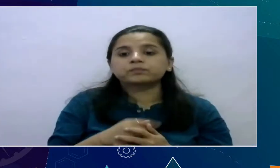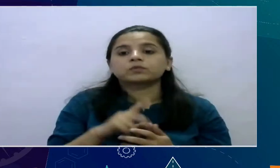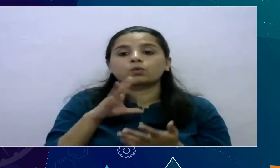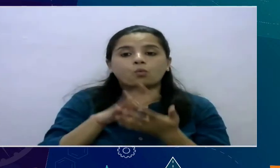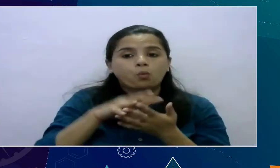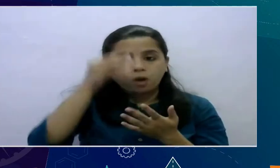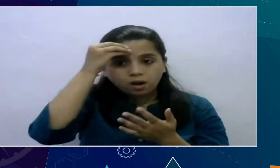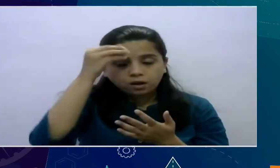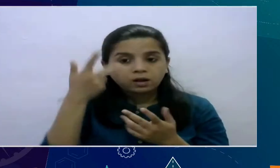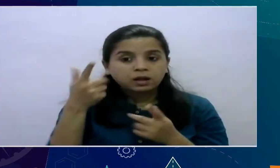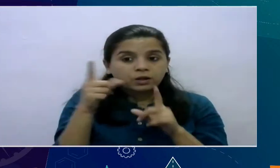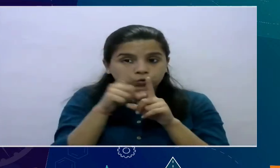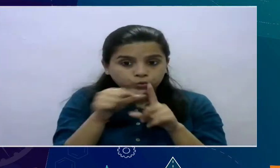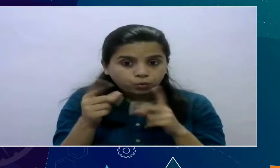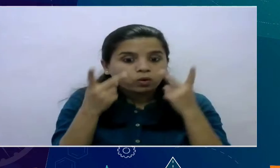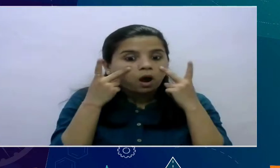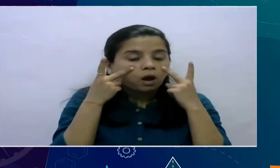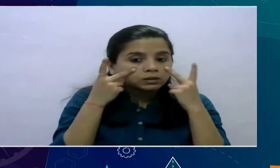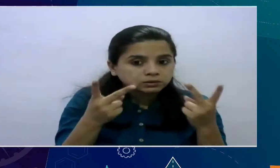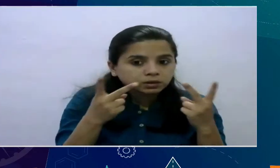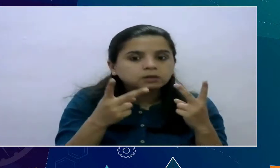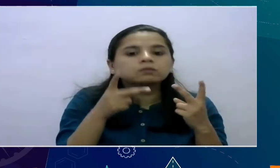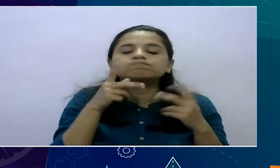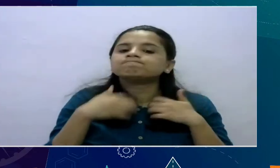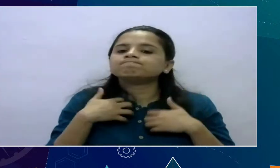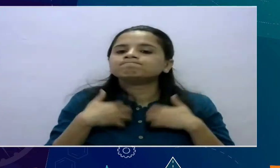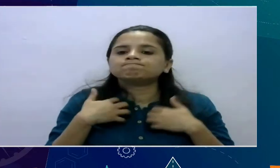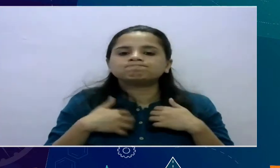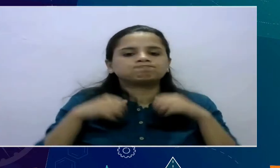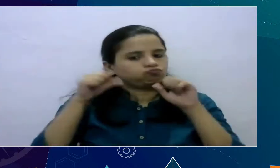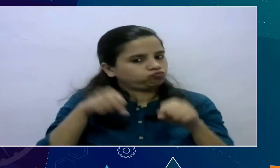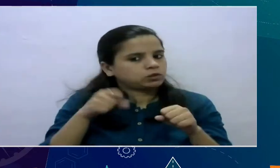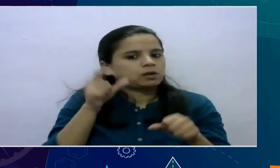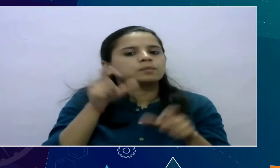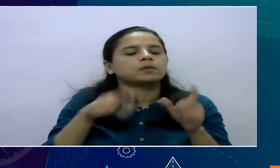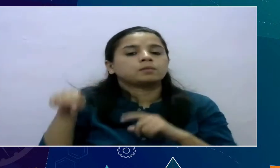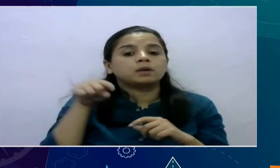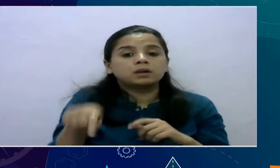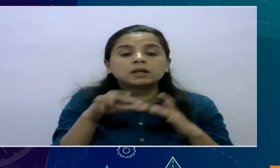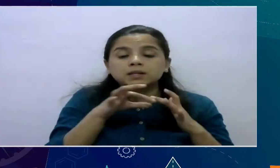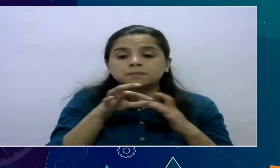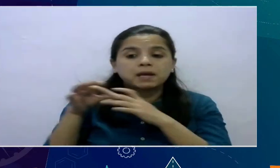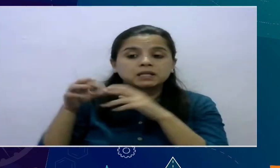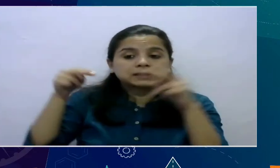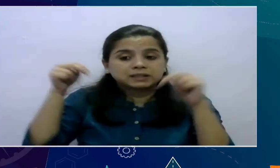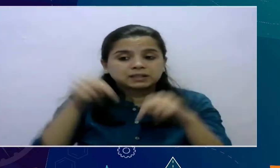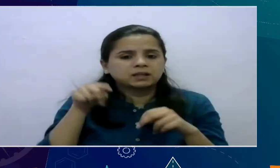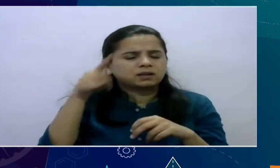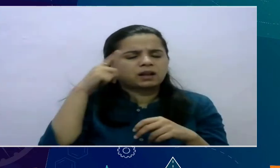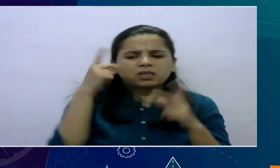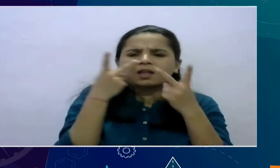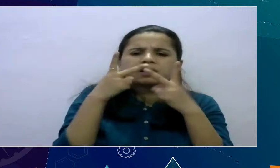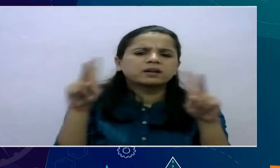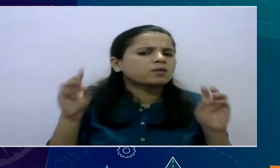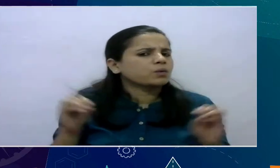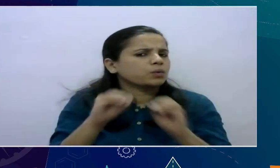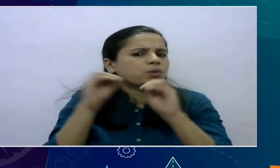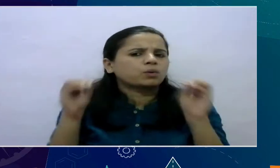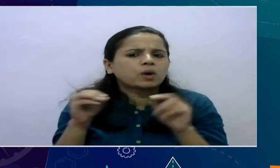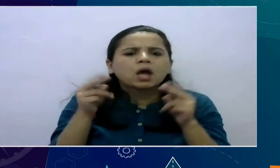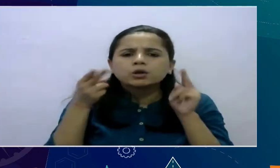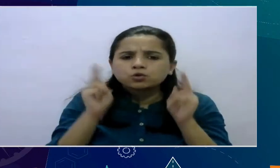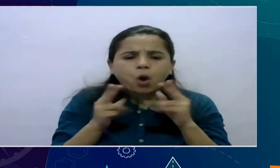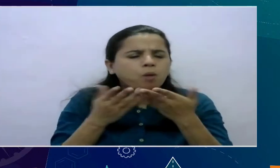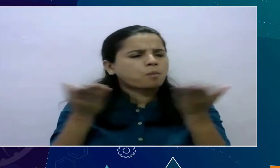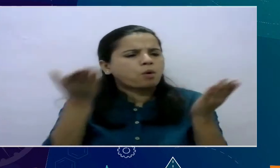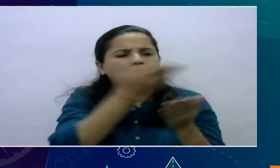learning by doing and seeing, that really makes it very interesting. And children with special needs are no different from the normal lot.